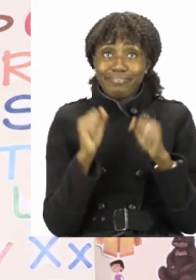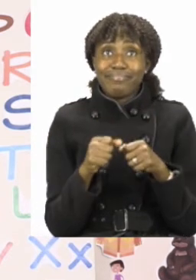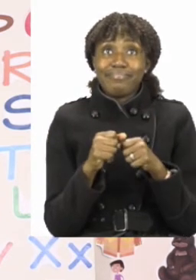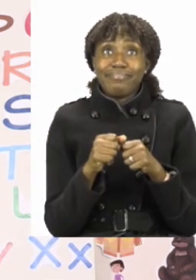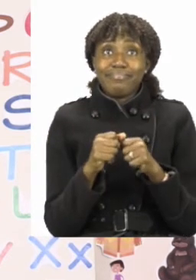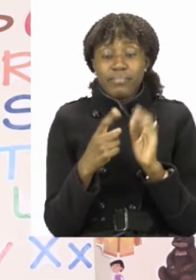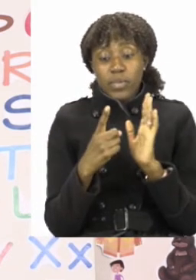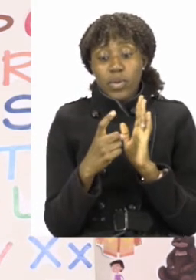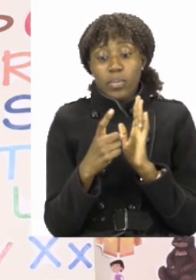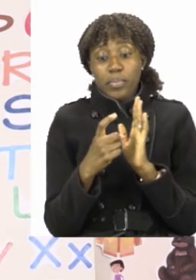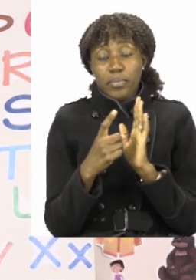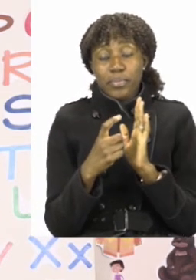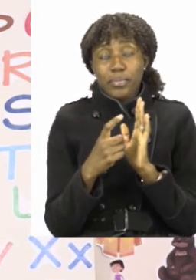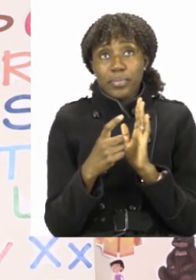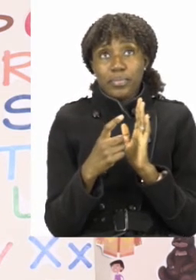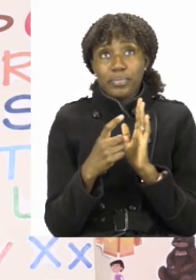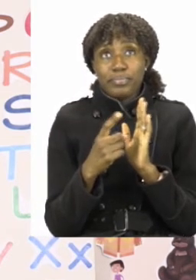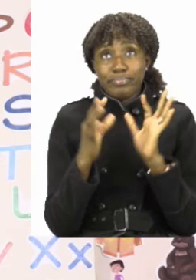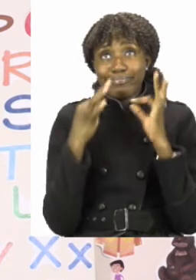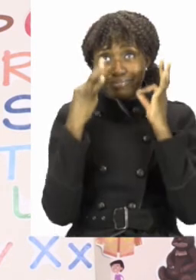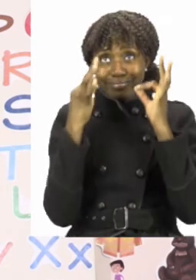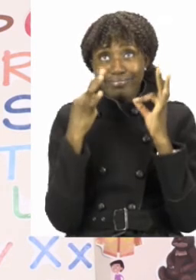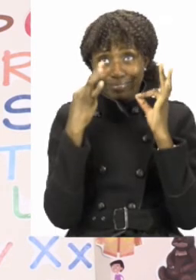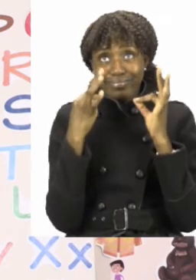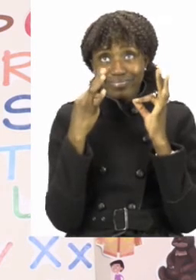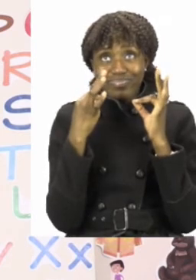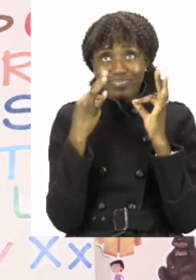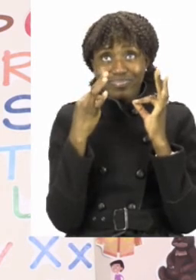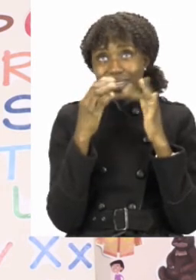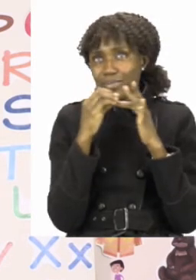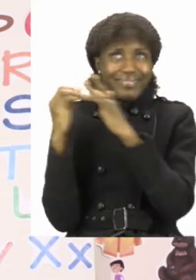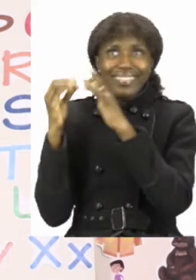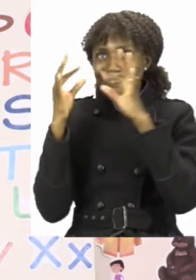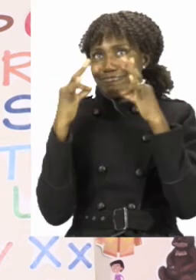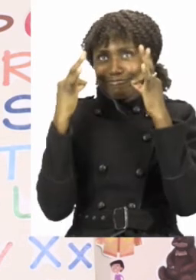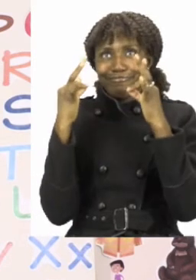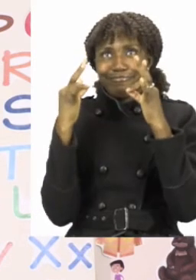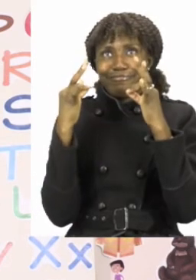So let us take our sanitizer and sing our special sanitizing song.